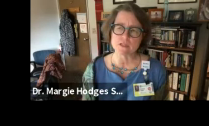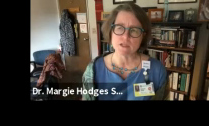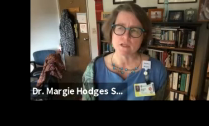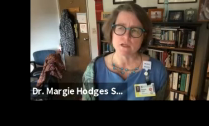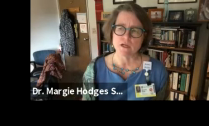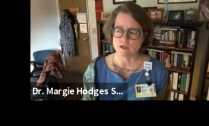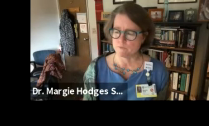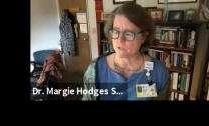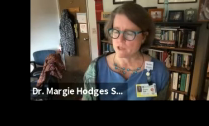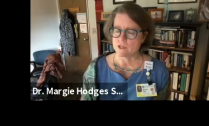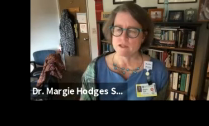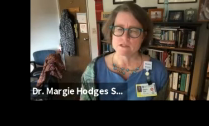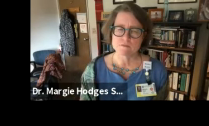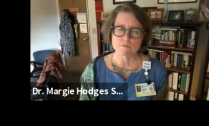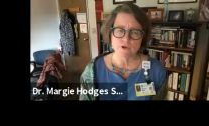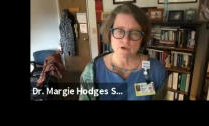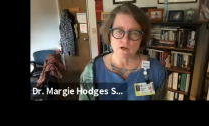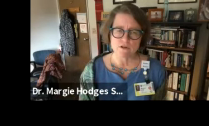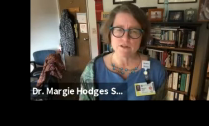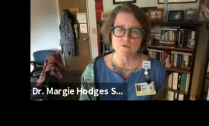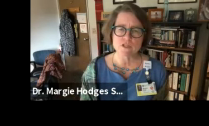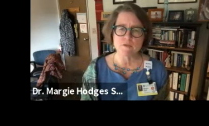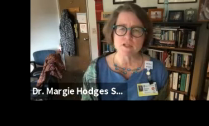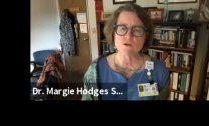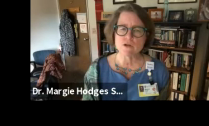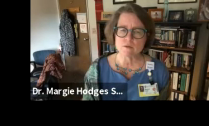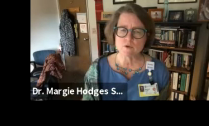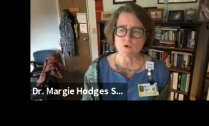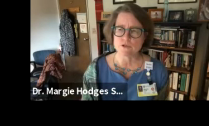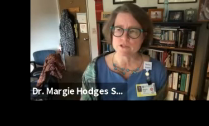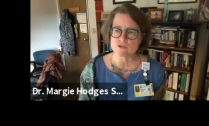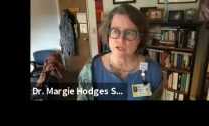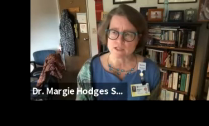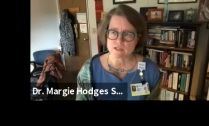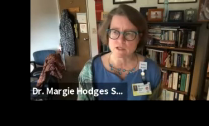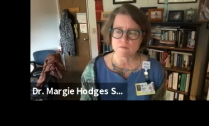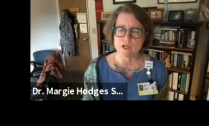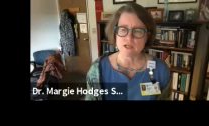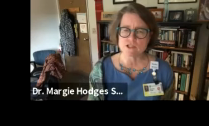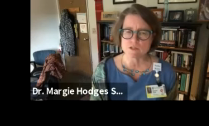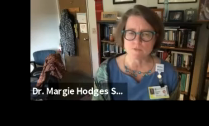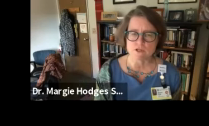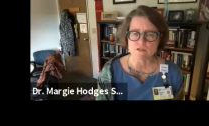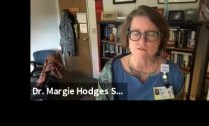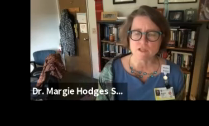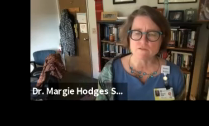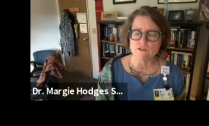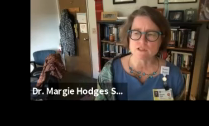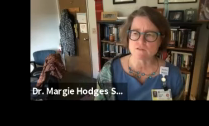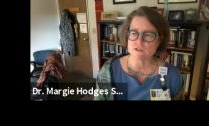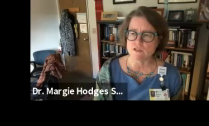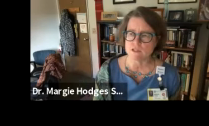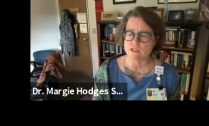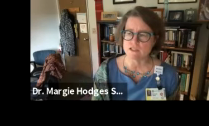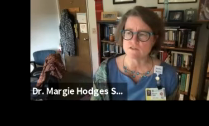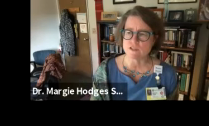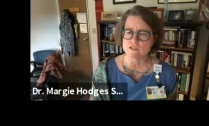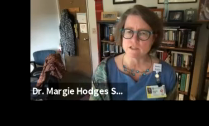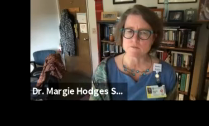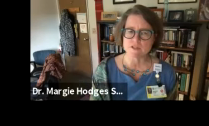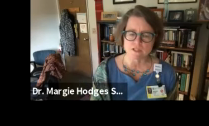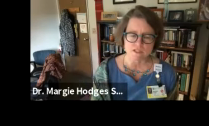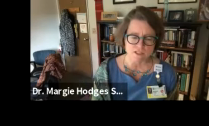implement this protocol, that there was going to be incredible moral distress, not just because of the influx in the nature